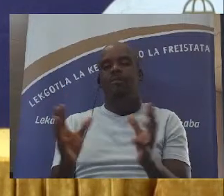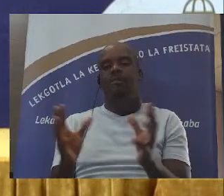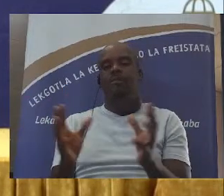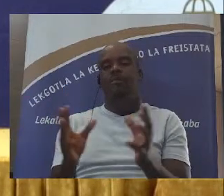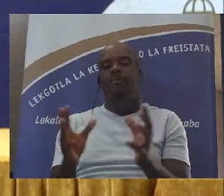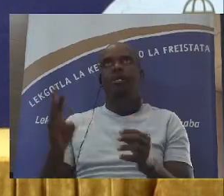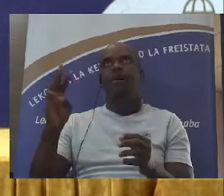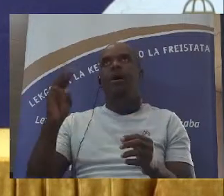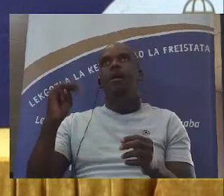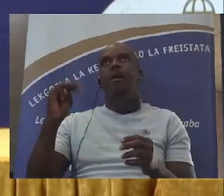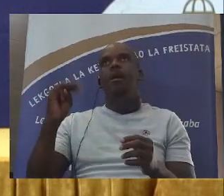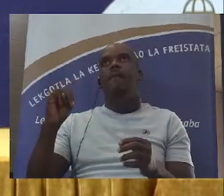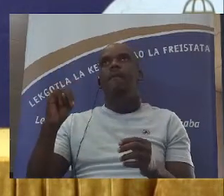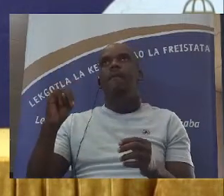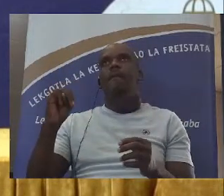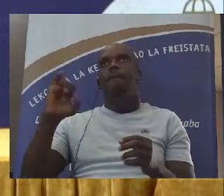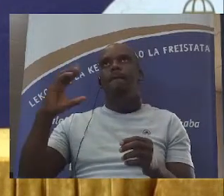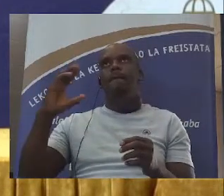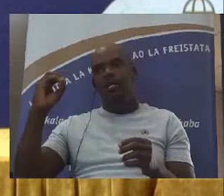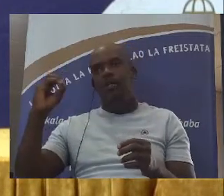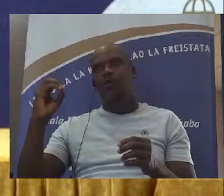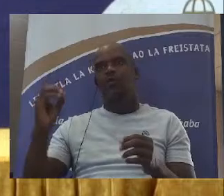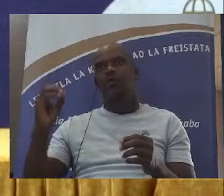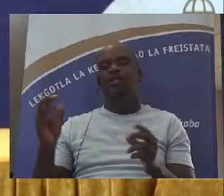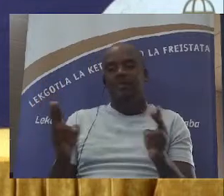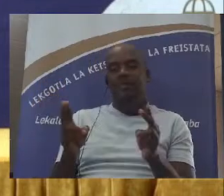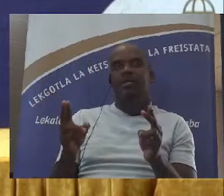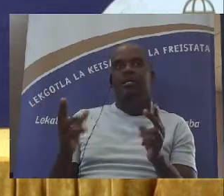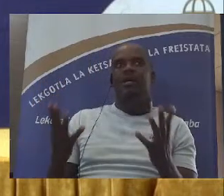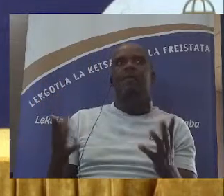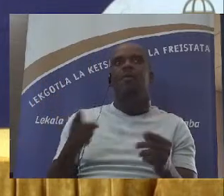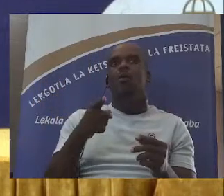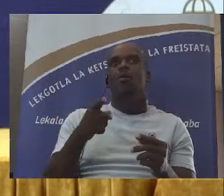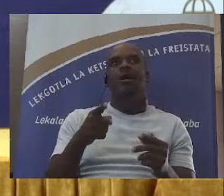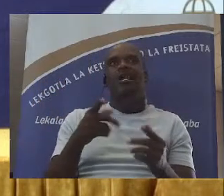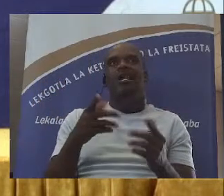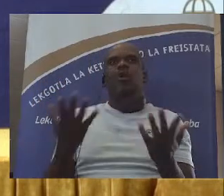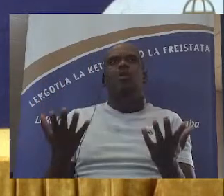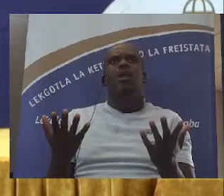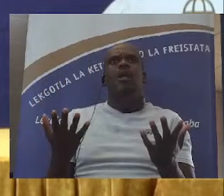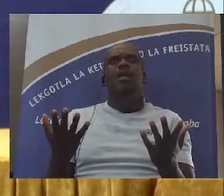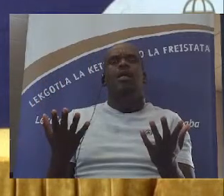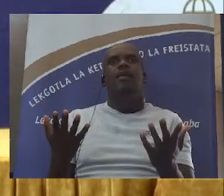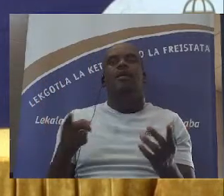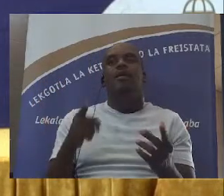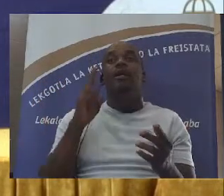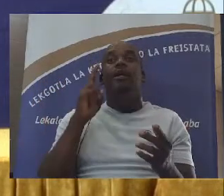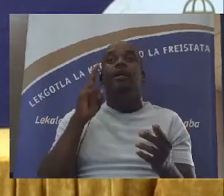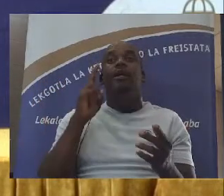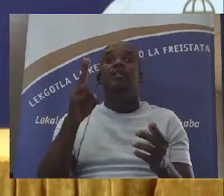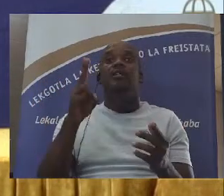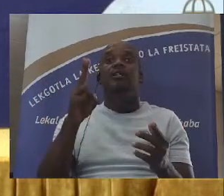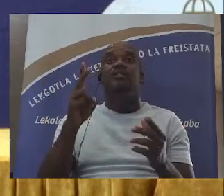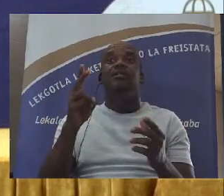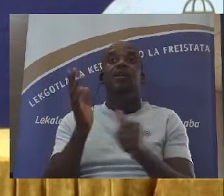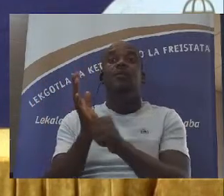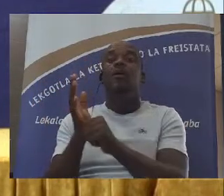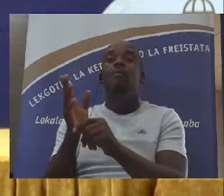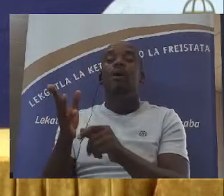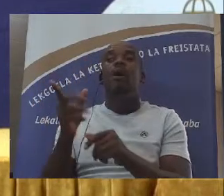fall. We use your turnover, we use the number of people you employ, and there's a criteria